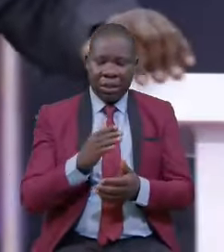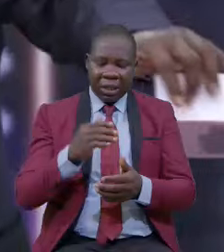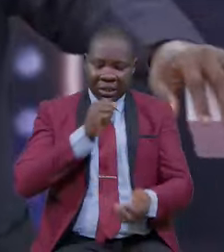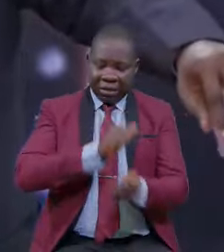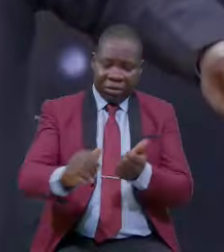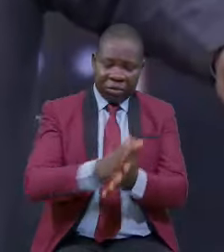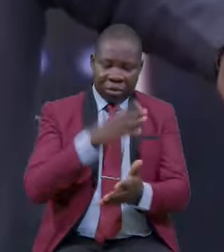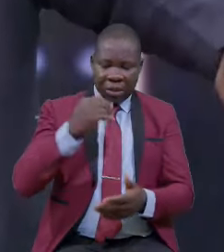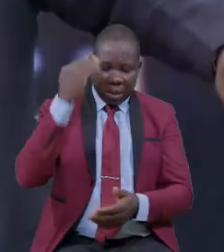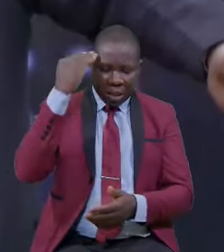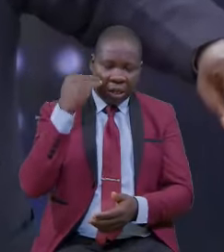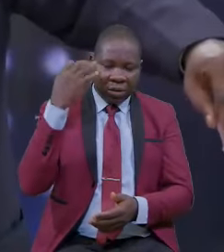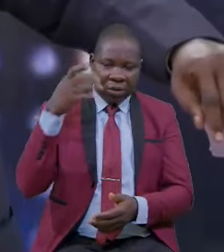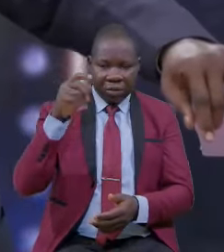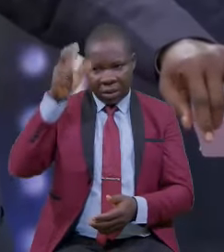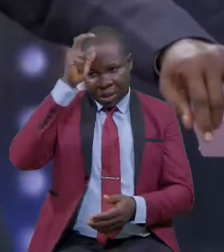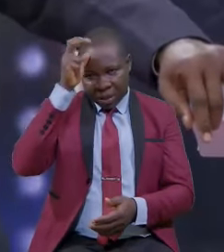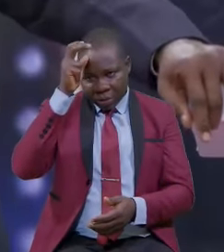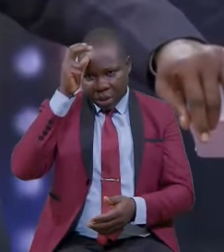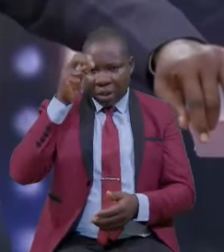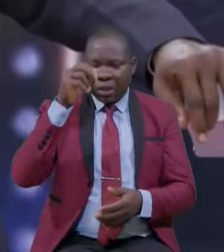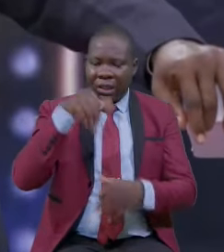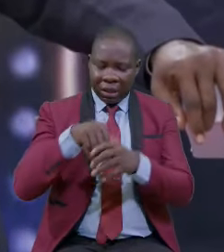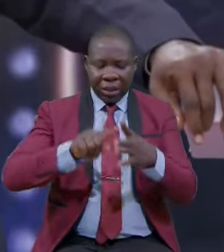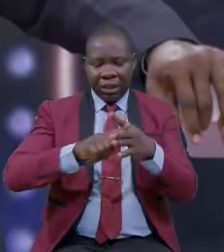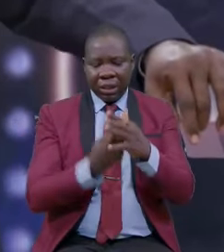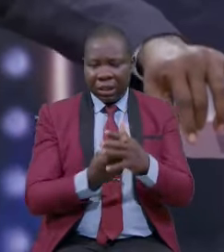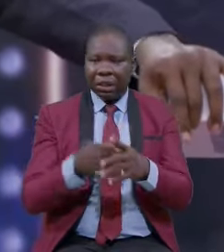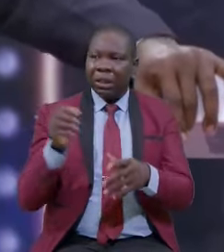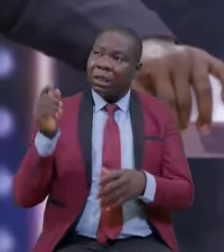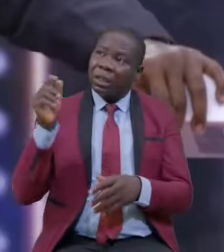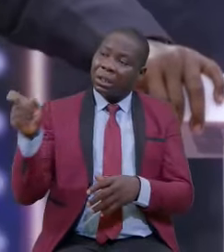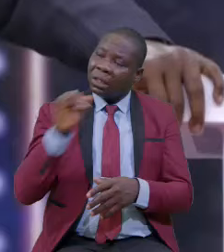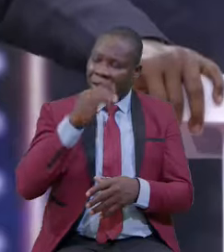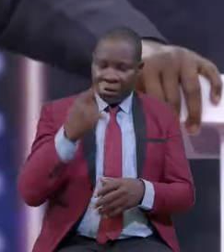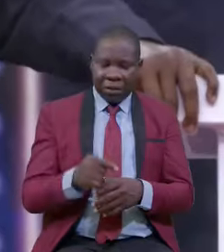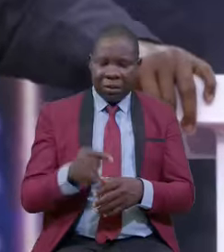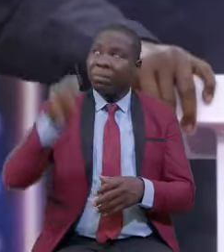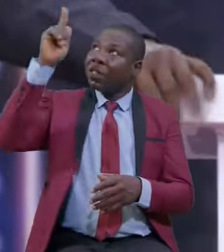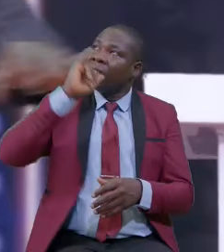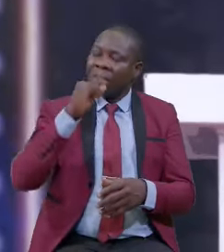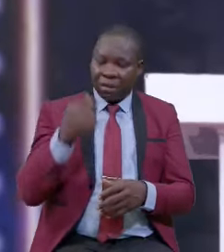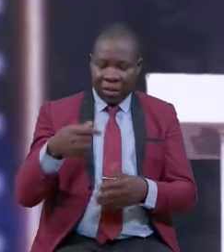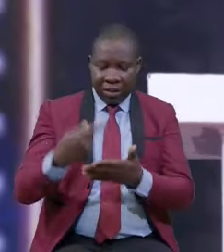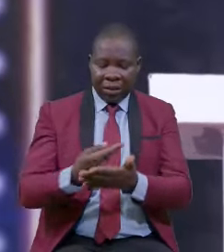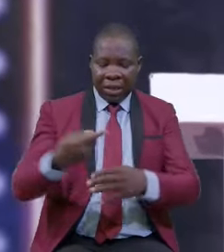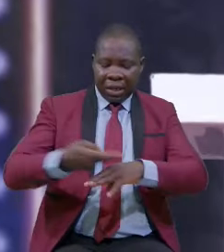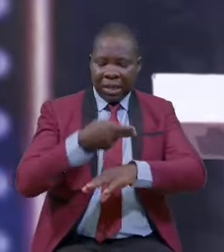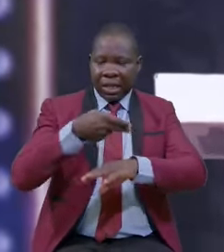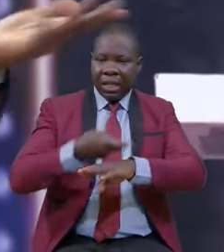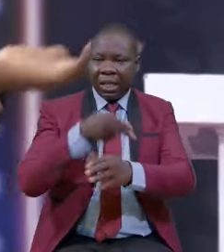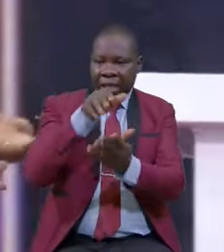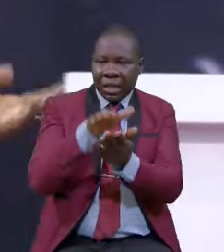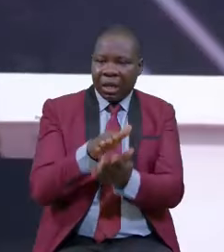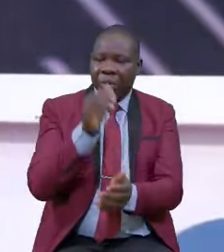the Lamb whose blood was shed. It's depicting him. And when I see the blood, I will pass